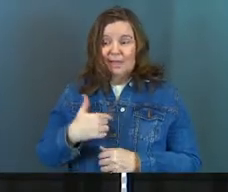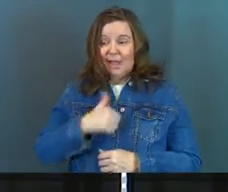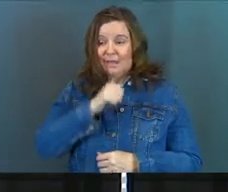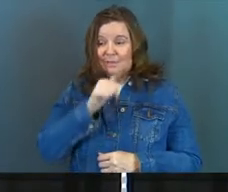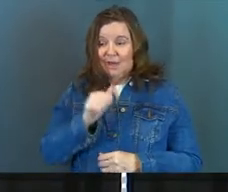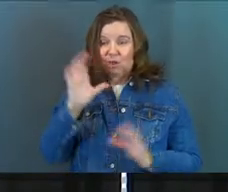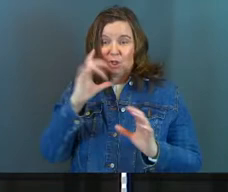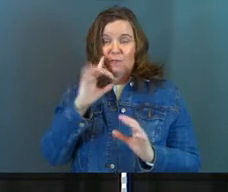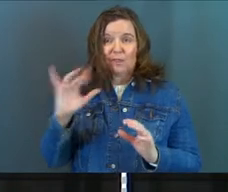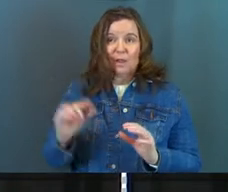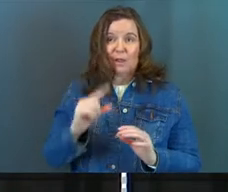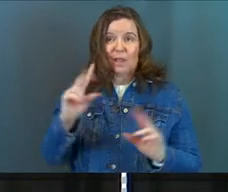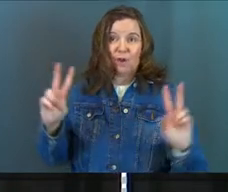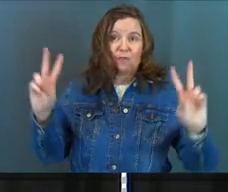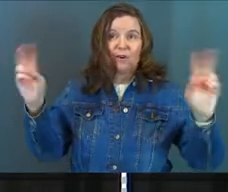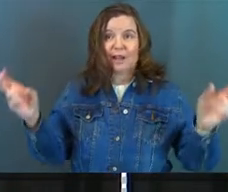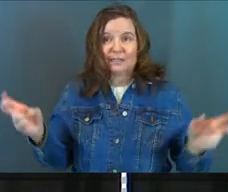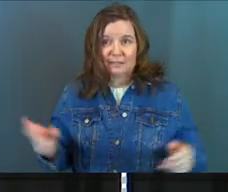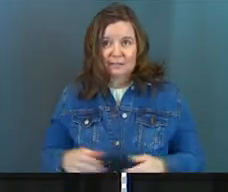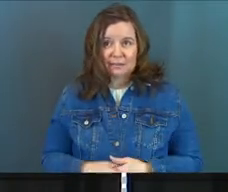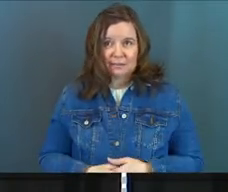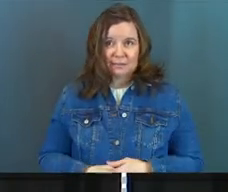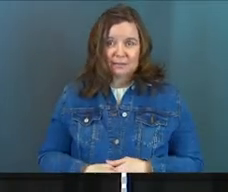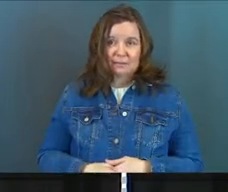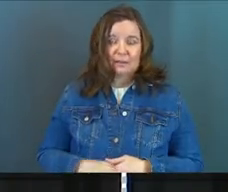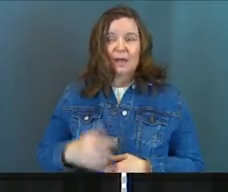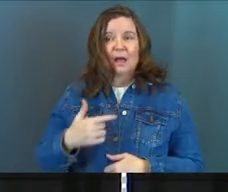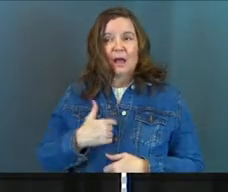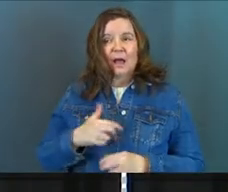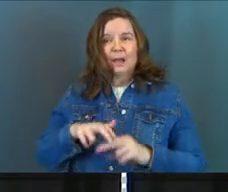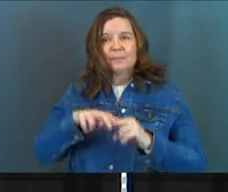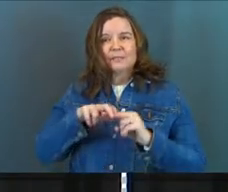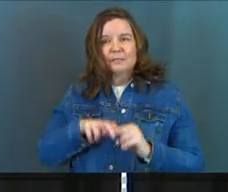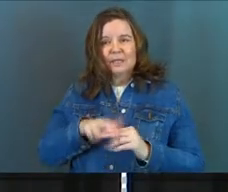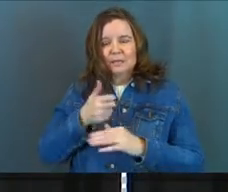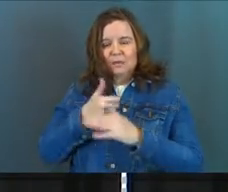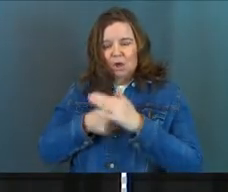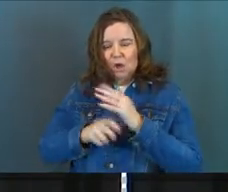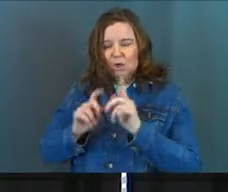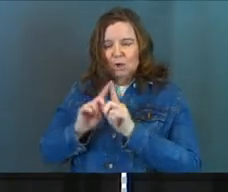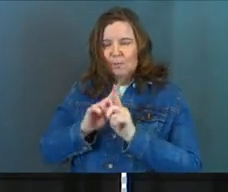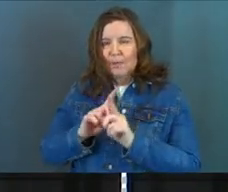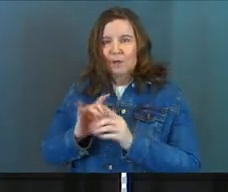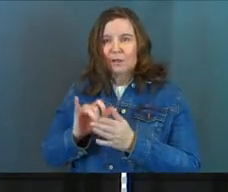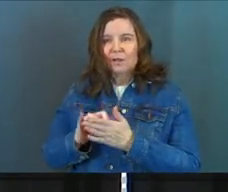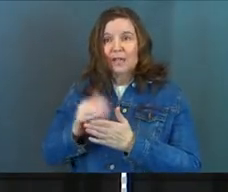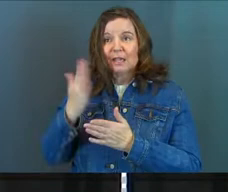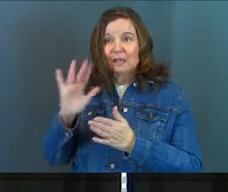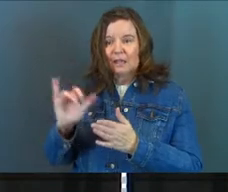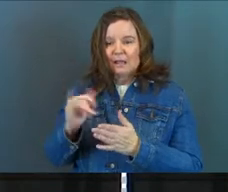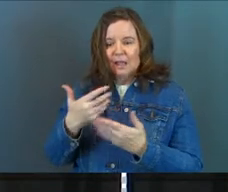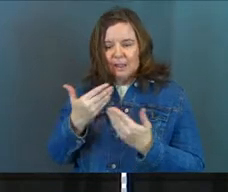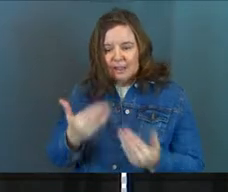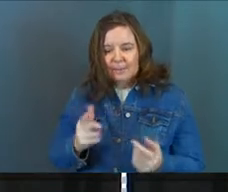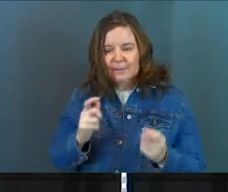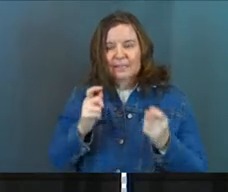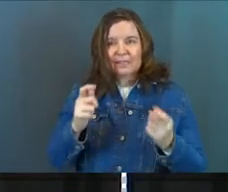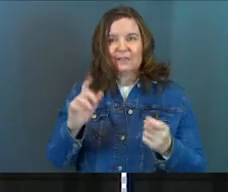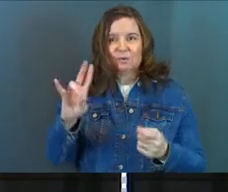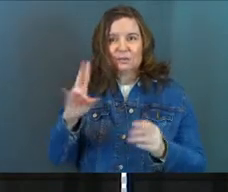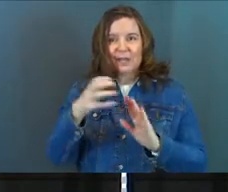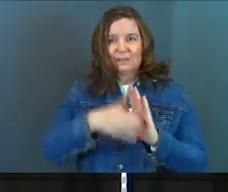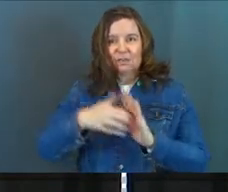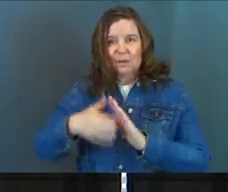I'm not just looking for that little phrase. I'm sitting under mentors that God's like, let me give you